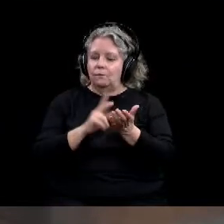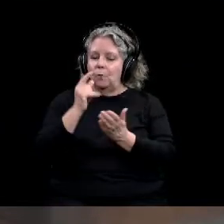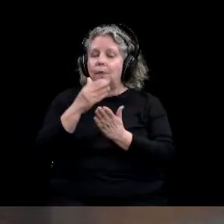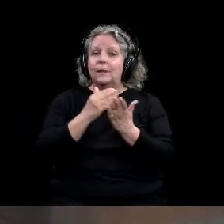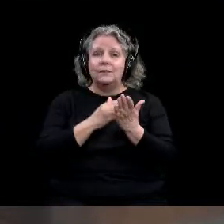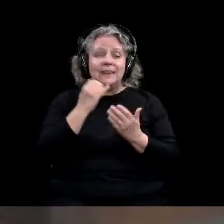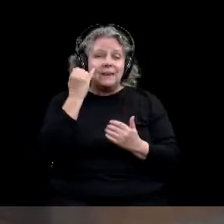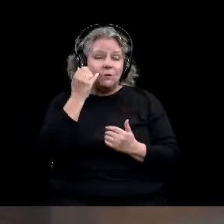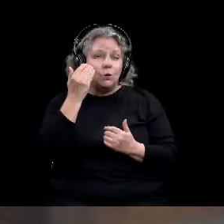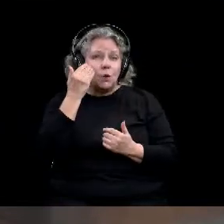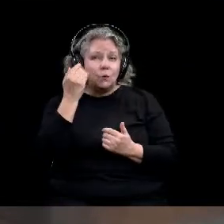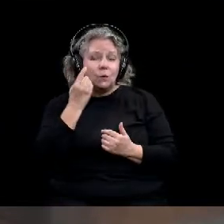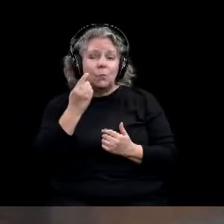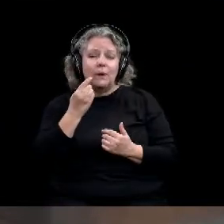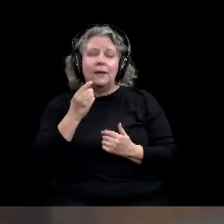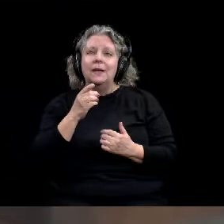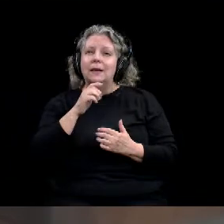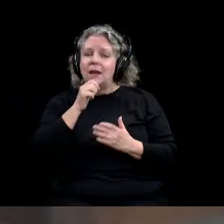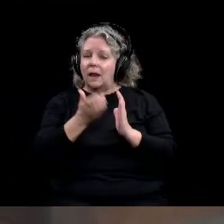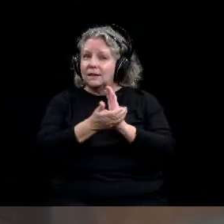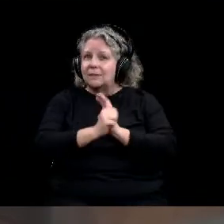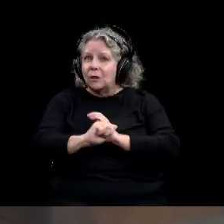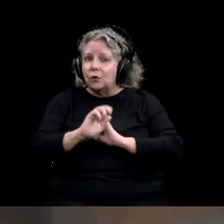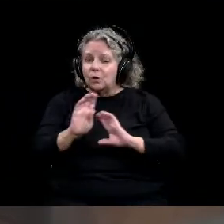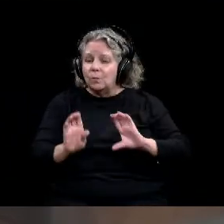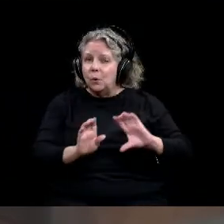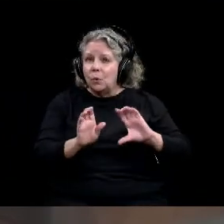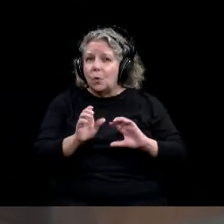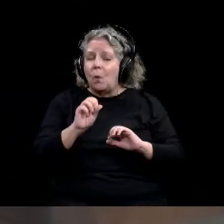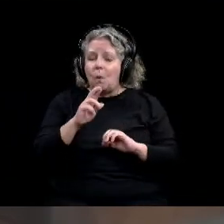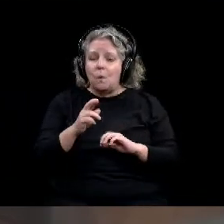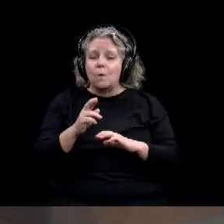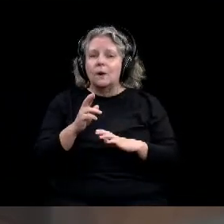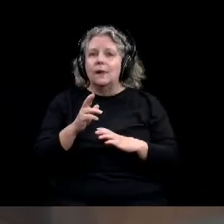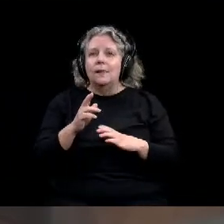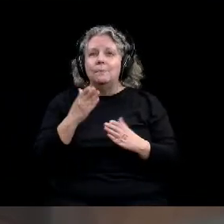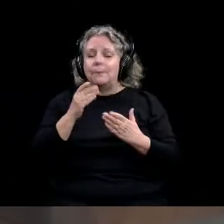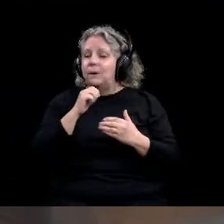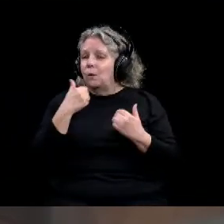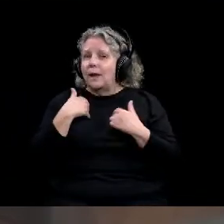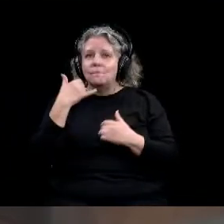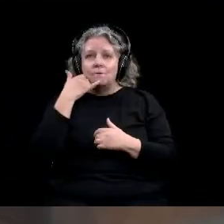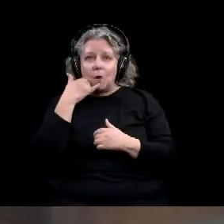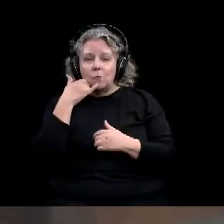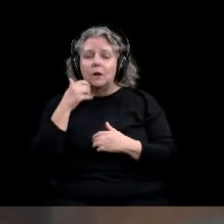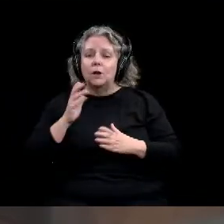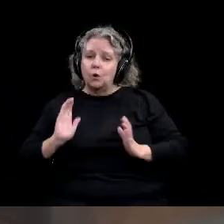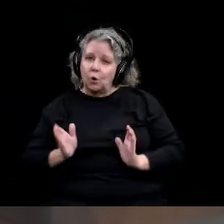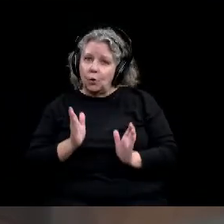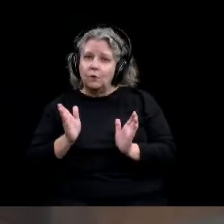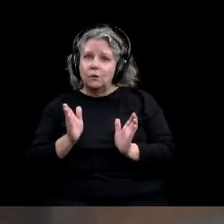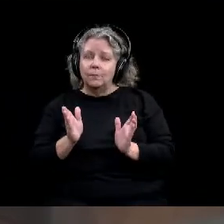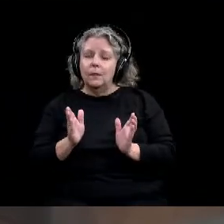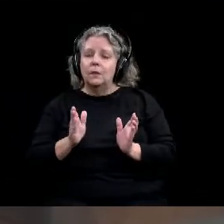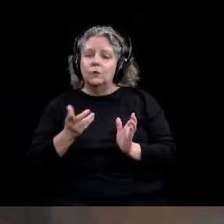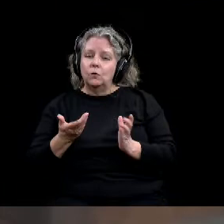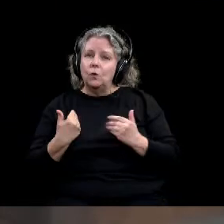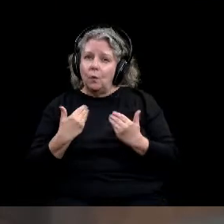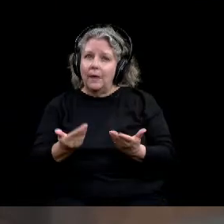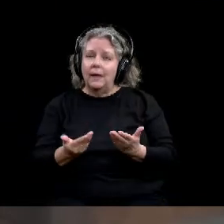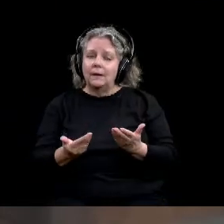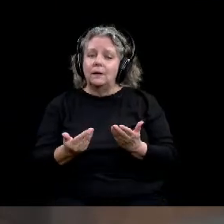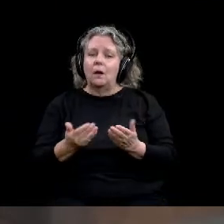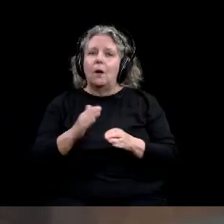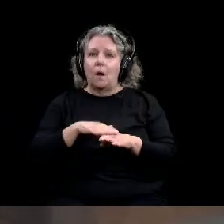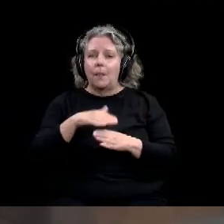aid and help them get on the wait list for this vaccine. The waitlist link is available online at covidwaco.com. look for